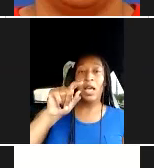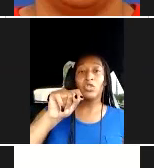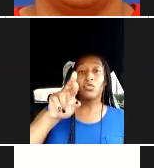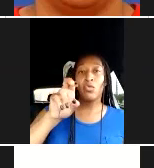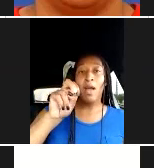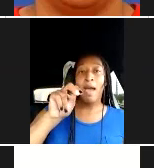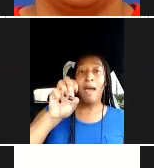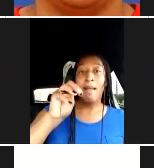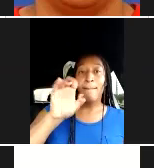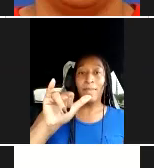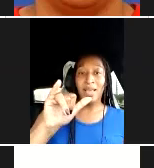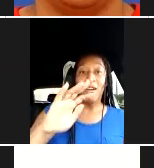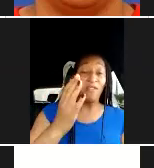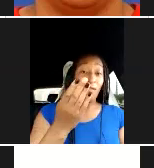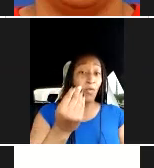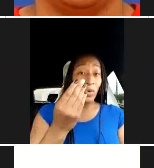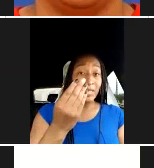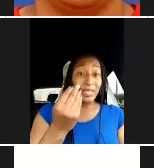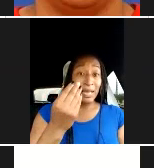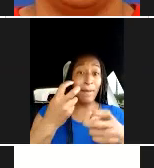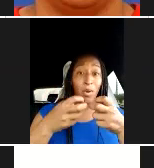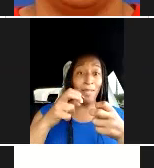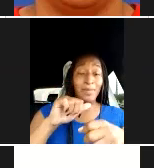or educational goals.